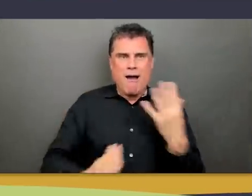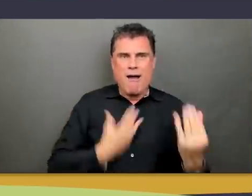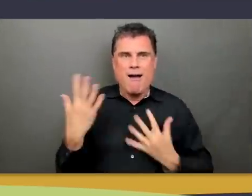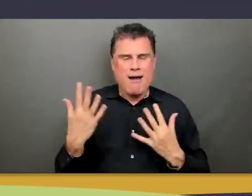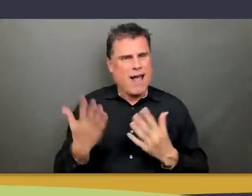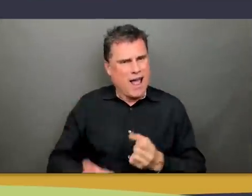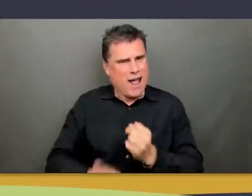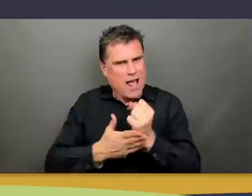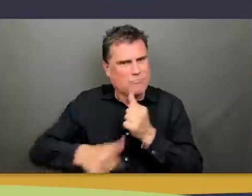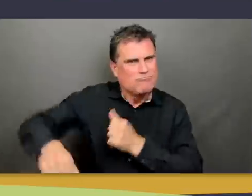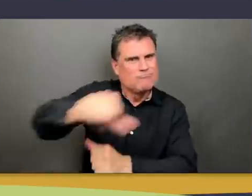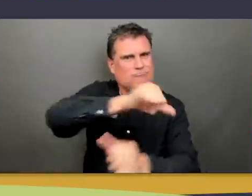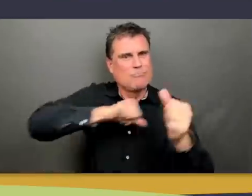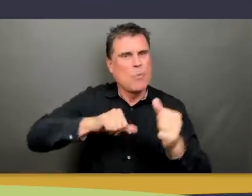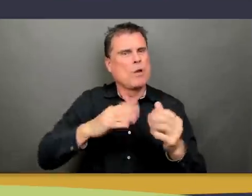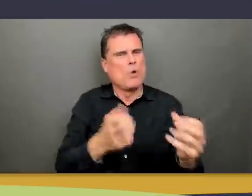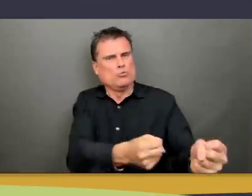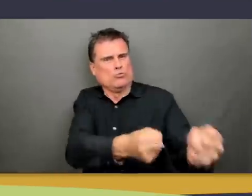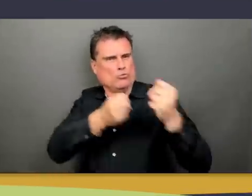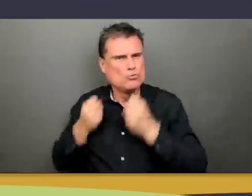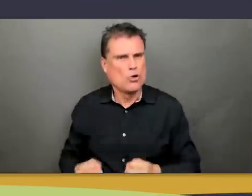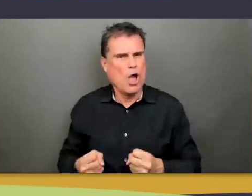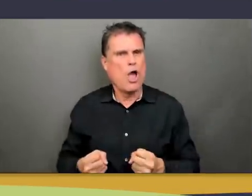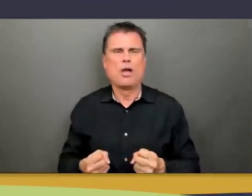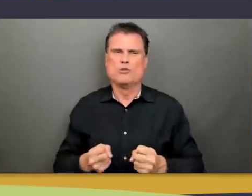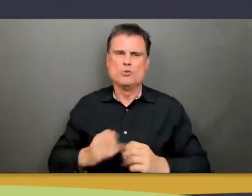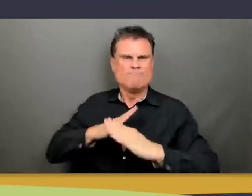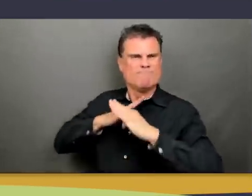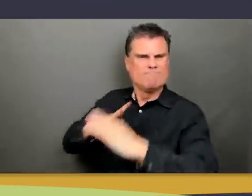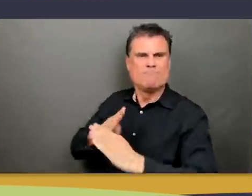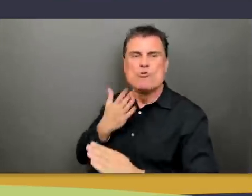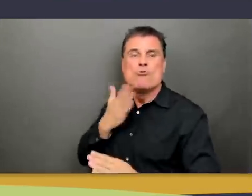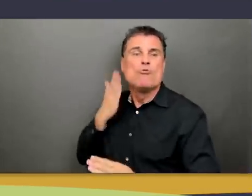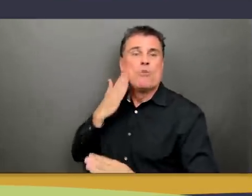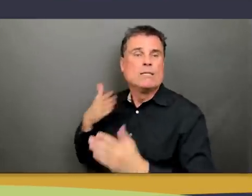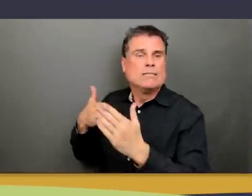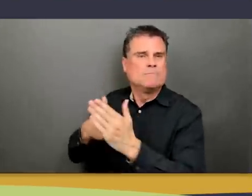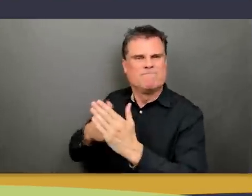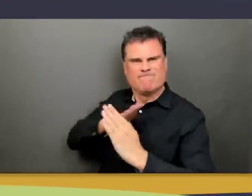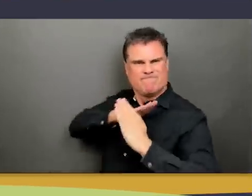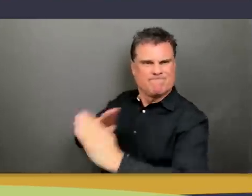alongside us. Now I would like to welcome Hannah for our closing.